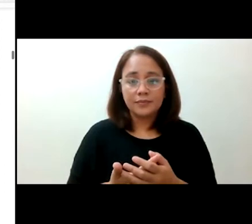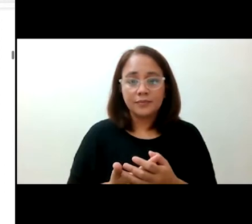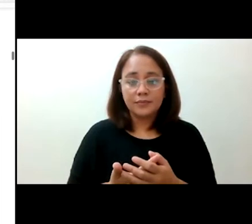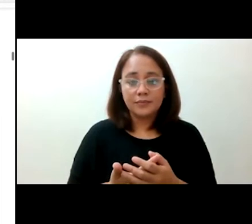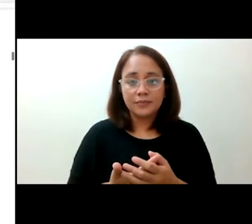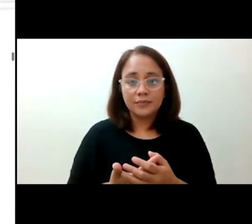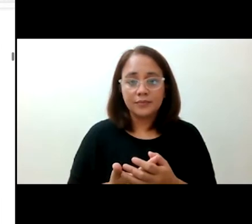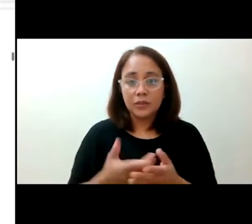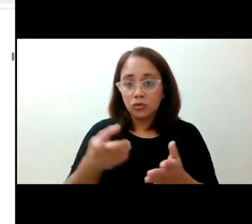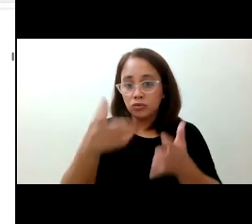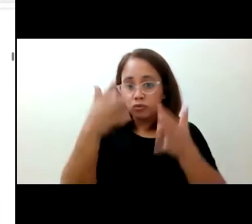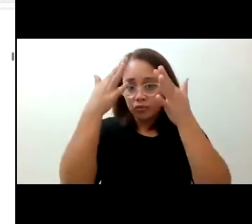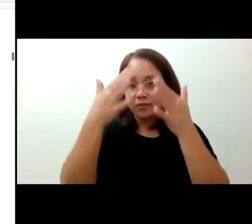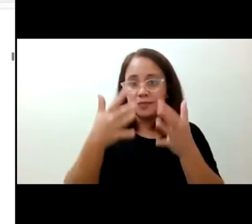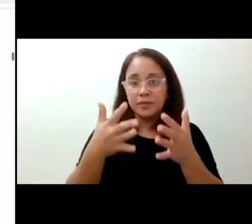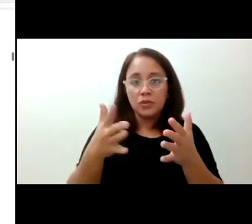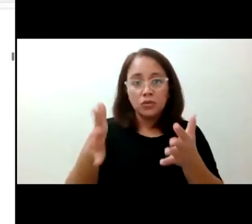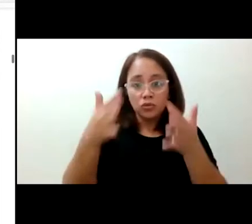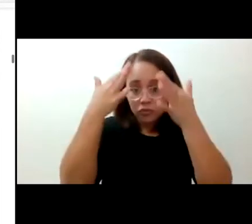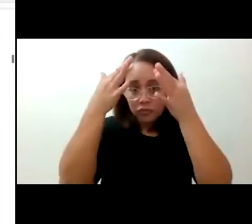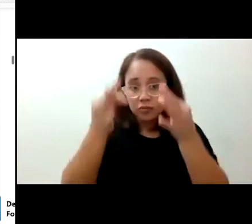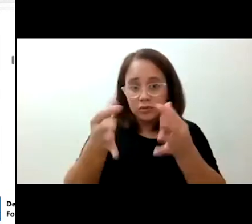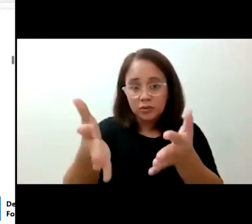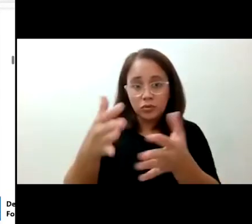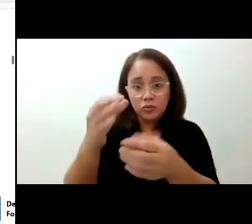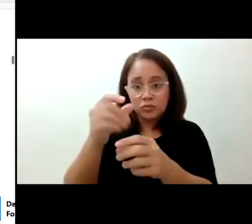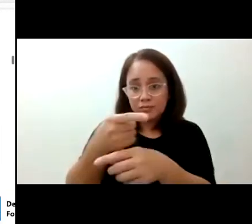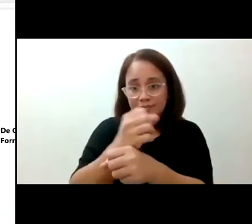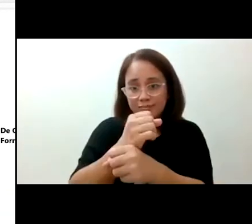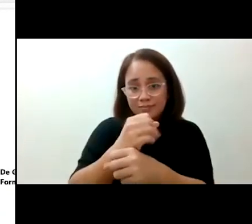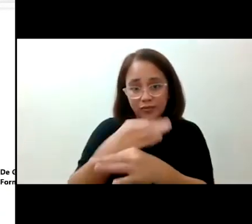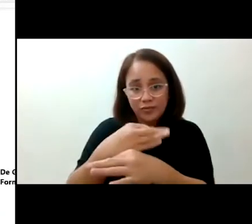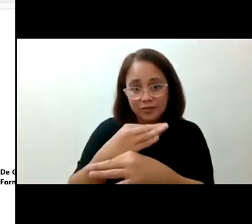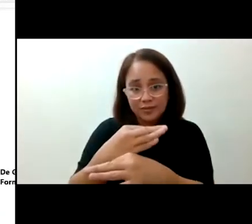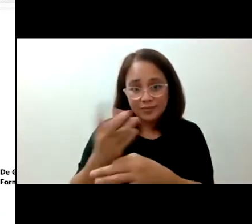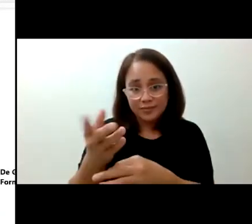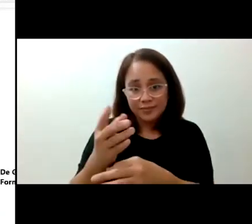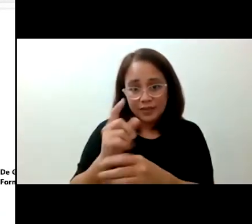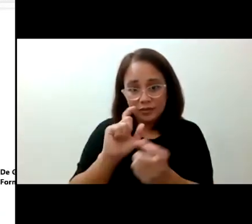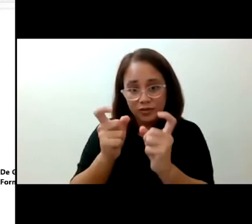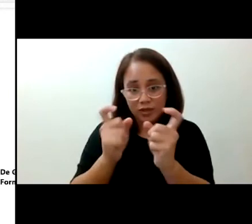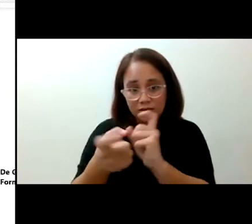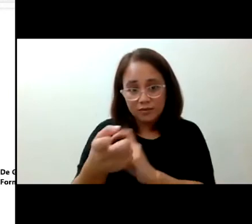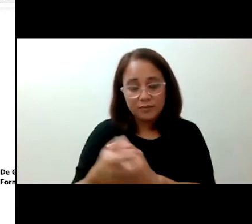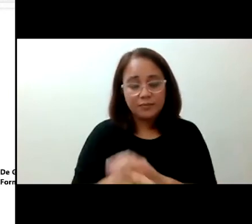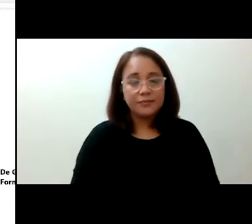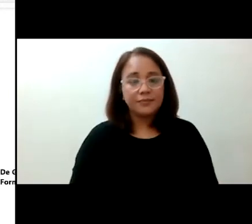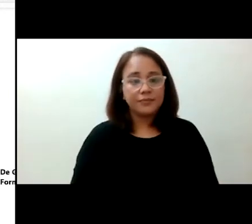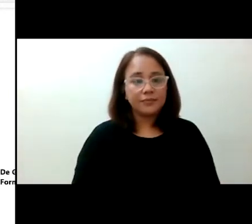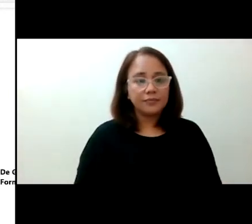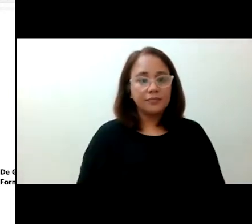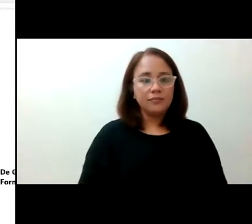decide, make those changes, okay? And then,